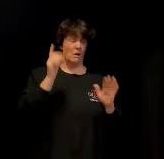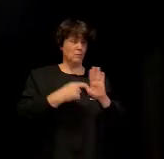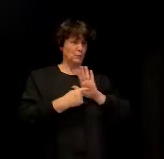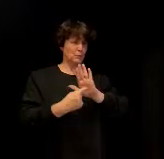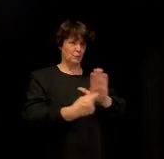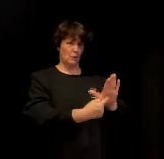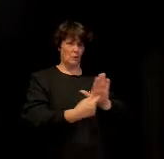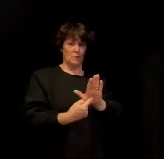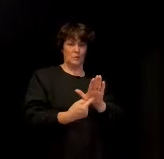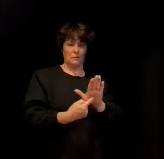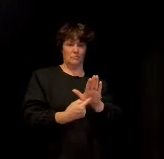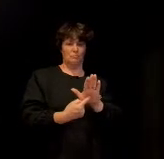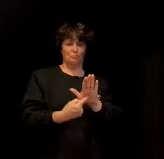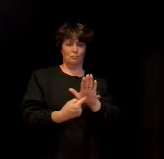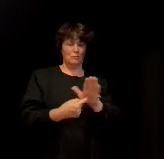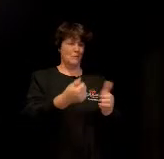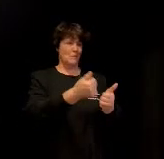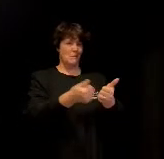I.